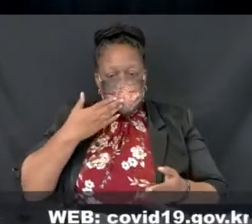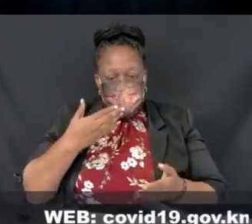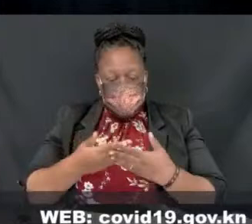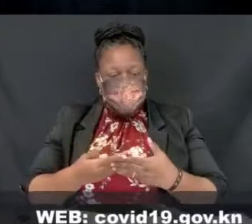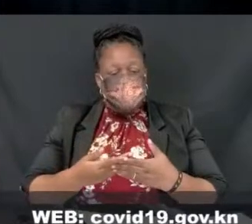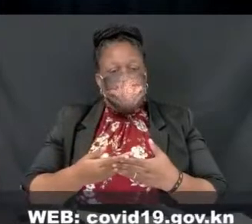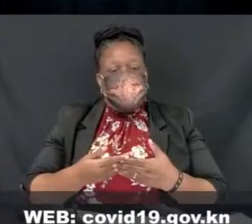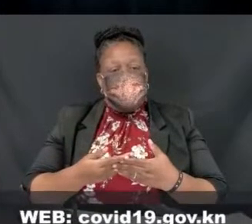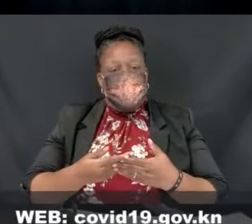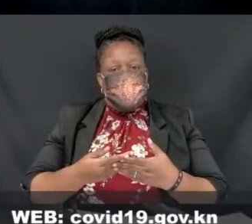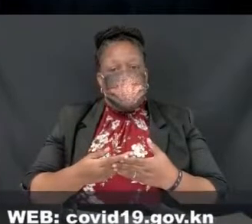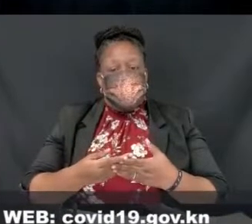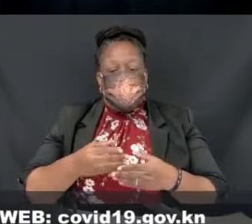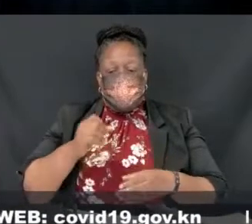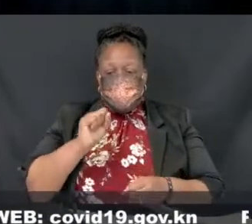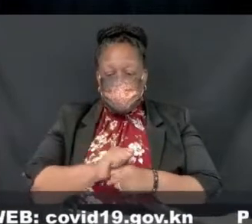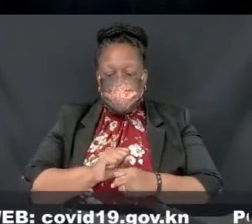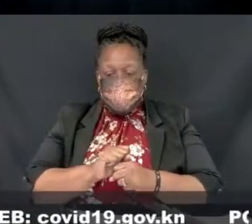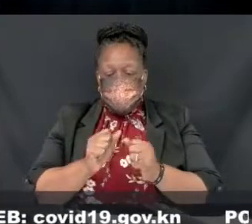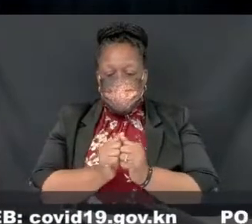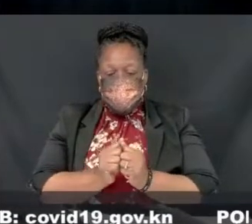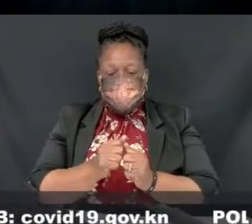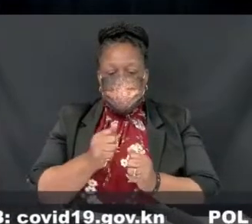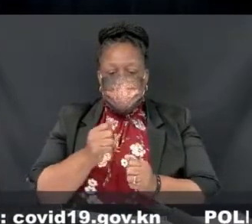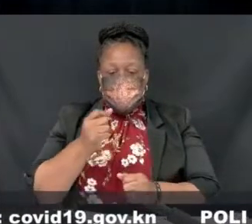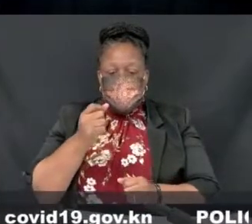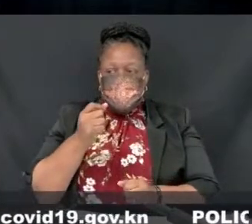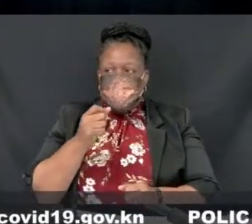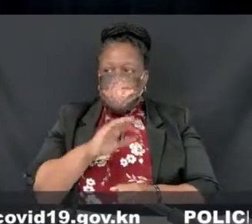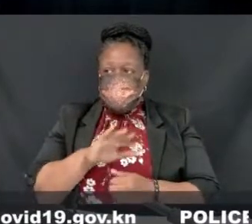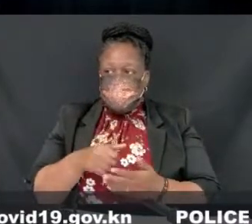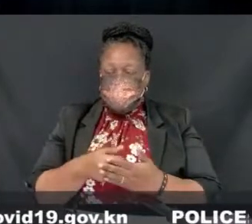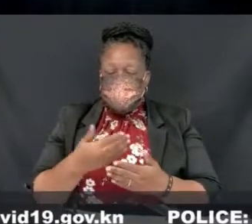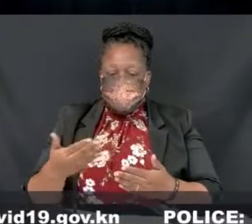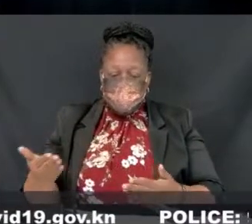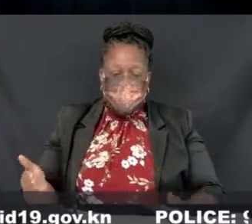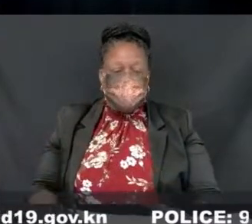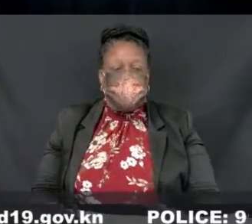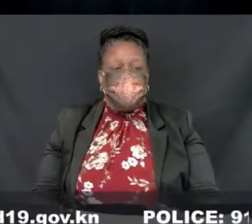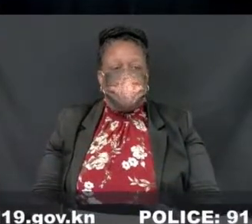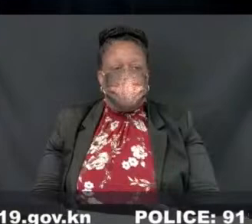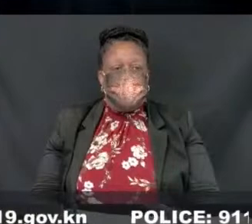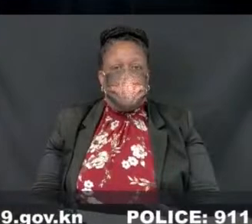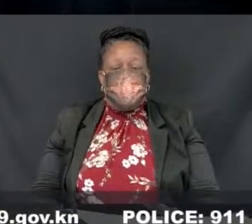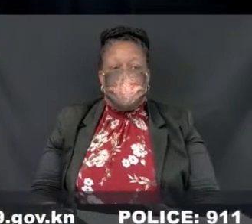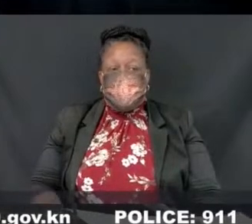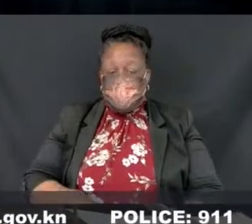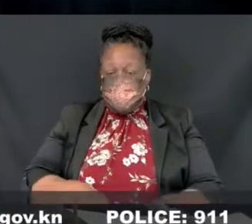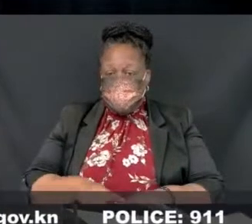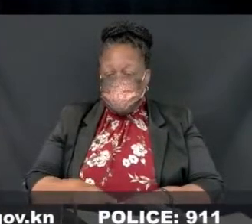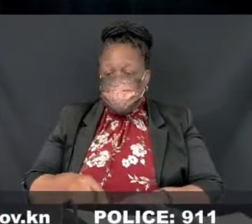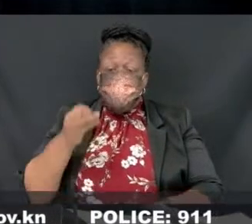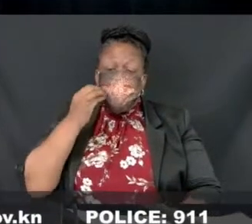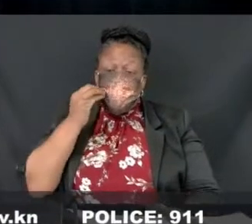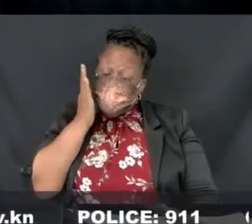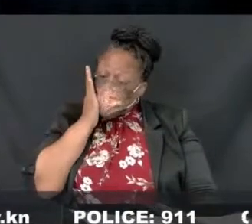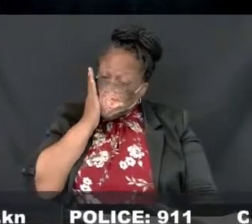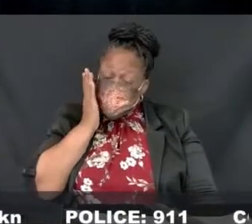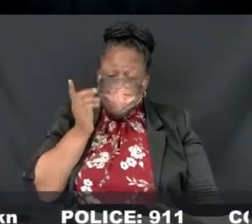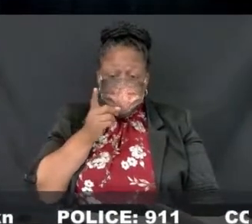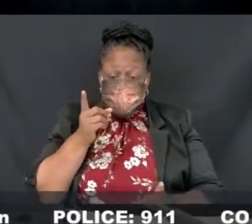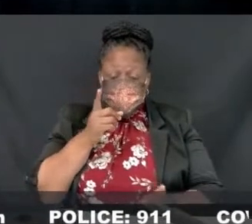Marriott Hotel. We want to Mr. Mark Schneider at Park Hyatt. We want to thank